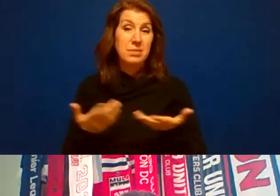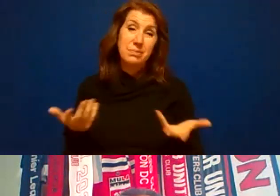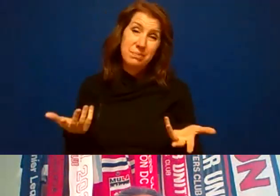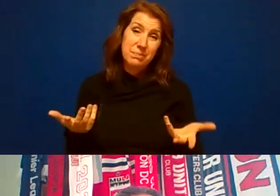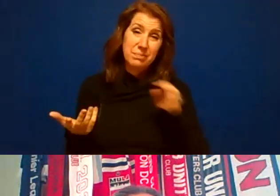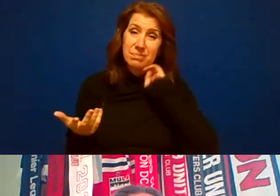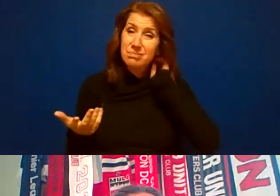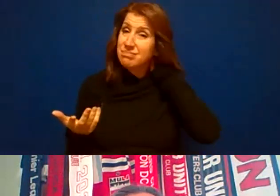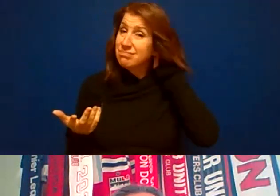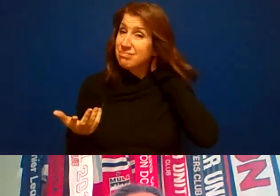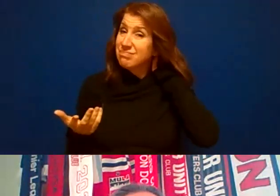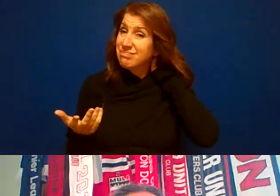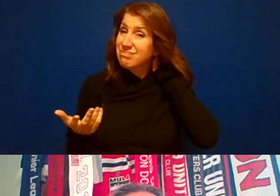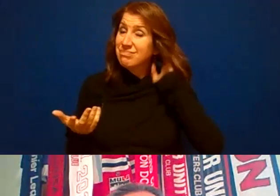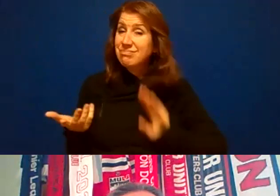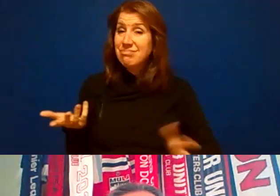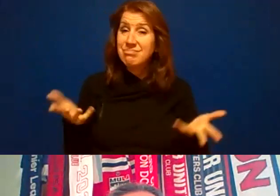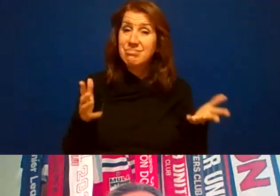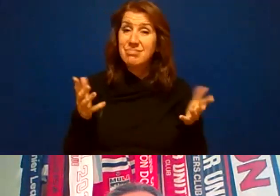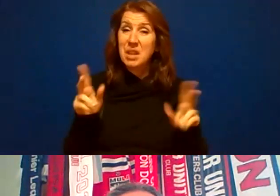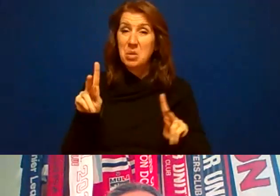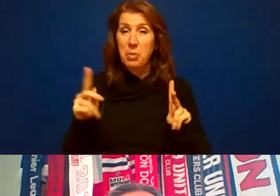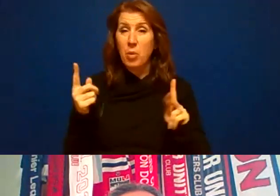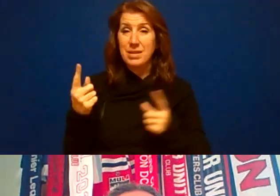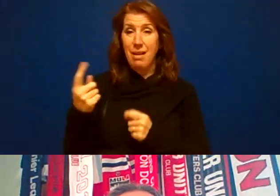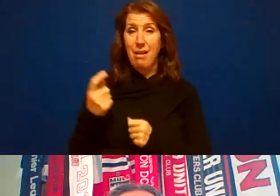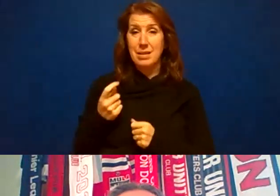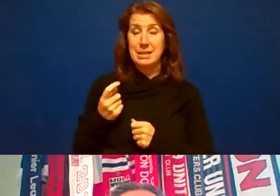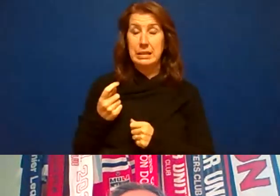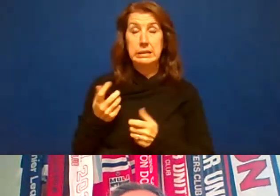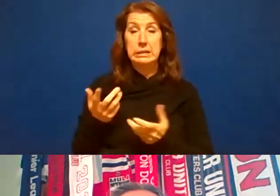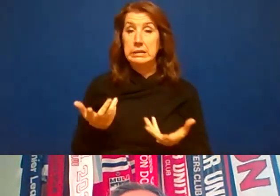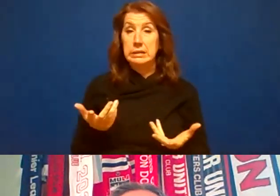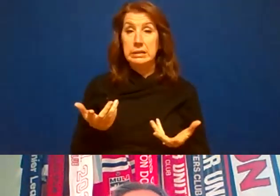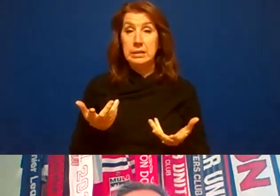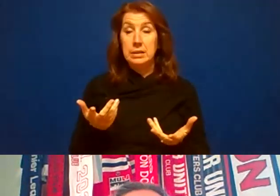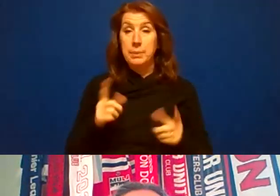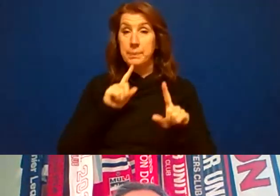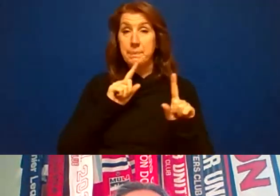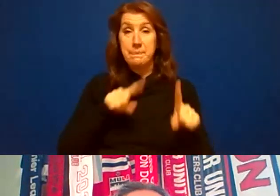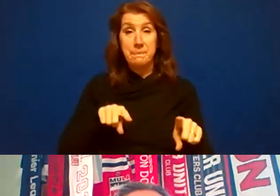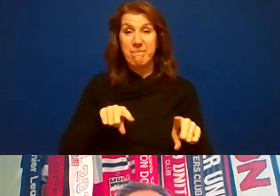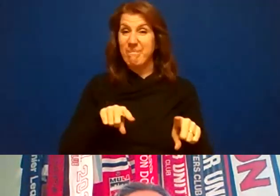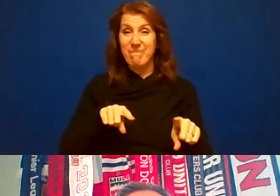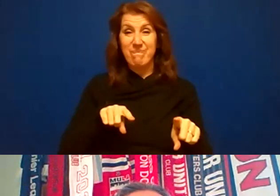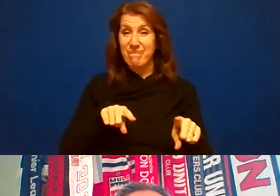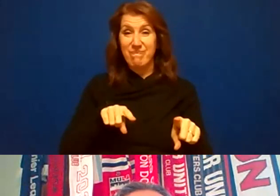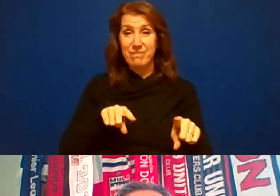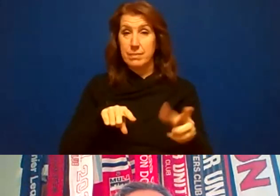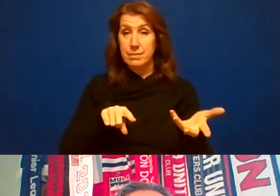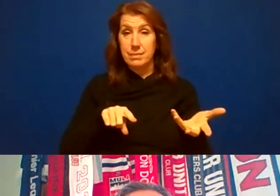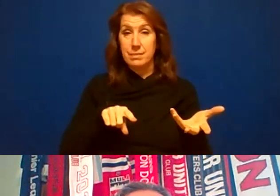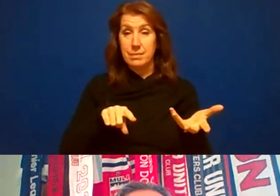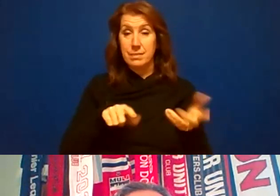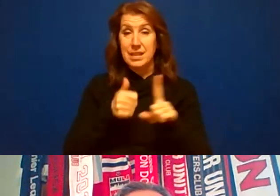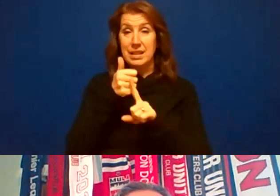I think that's always a question that people ask. I don't know that I have a good answer to that. It's sort of, different